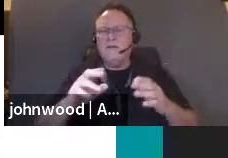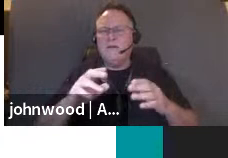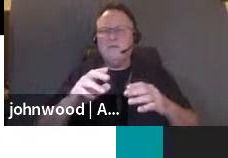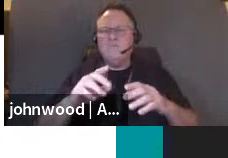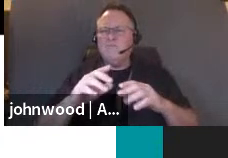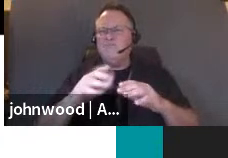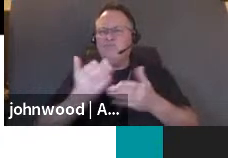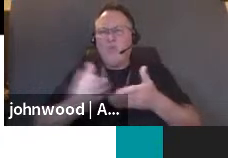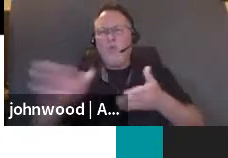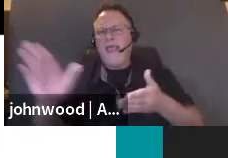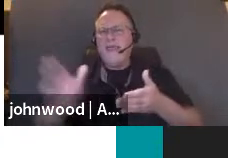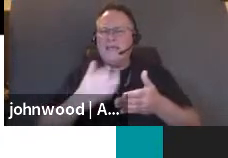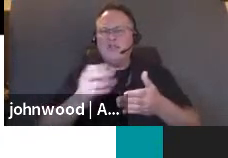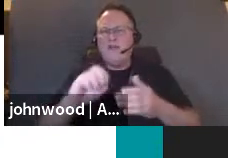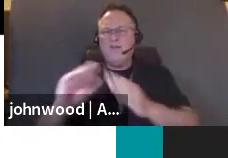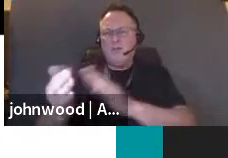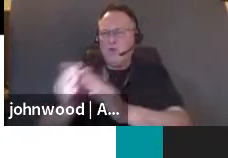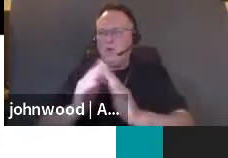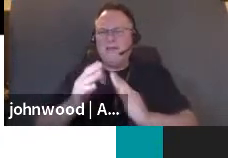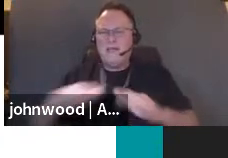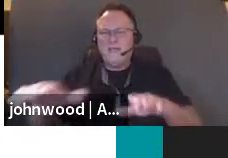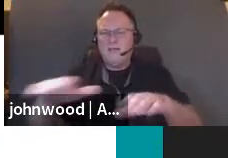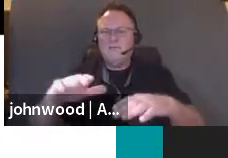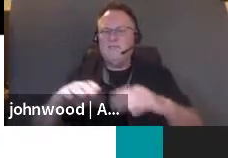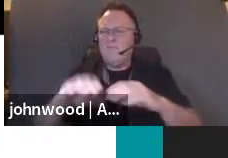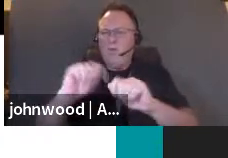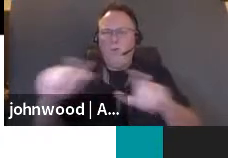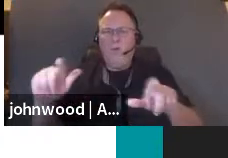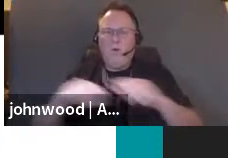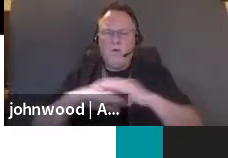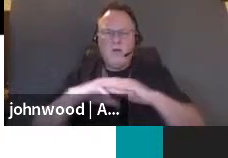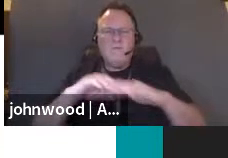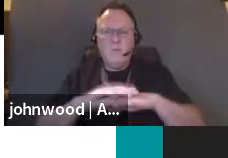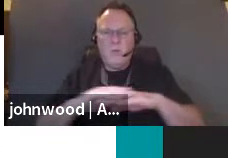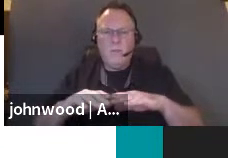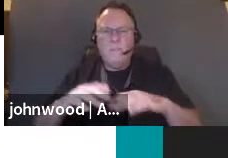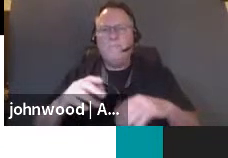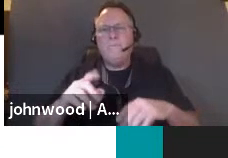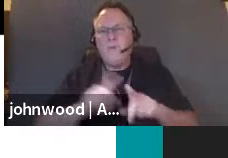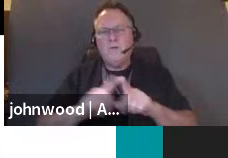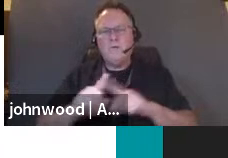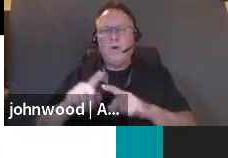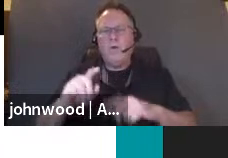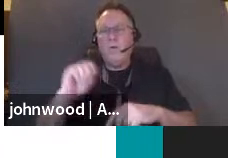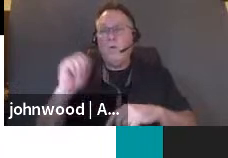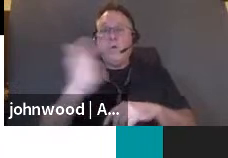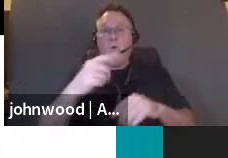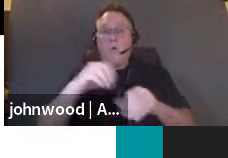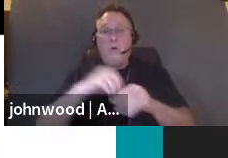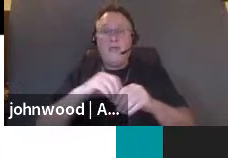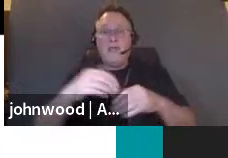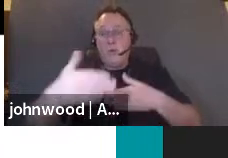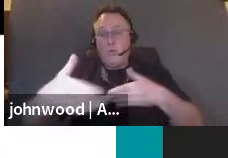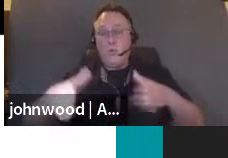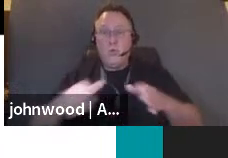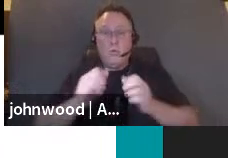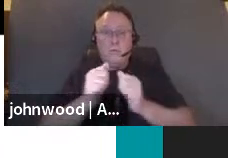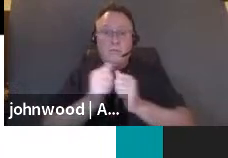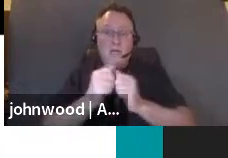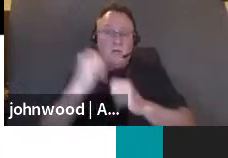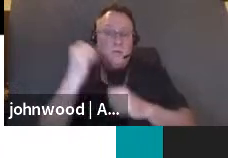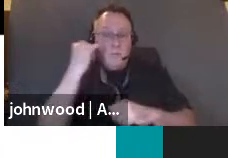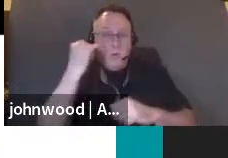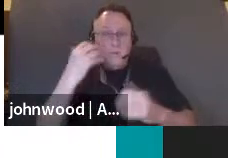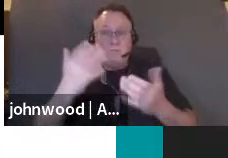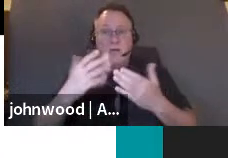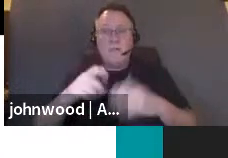in your community, but even beyond that, are comfortable. And if we were all in a room together, we might be looking over a map of the region, and